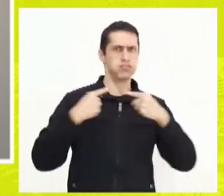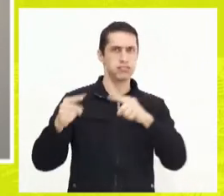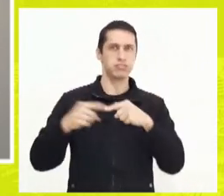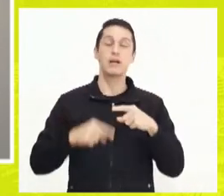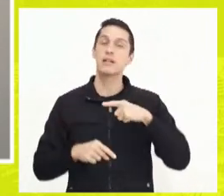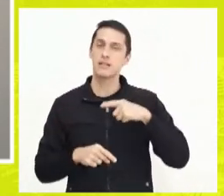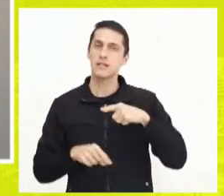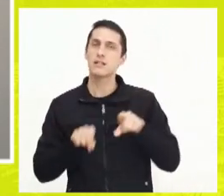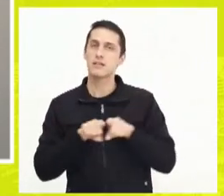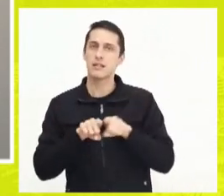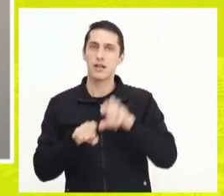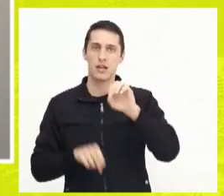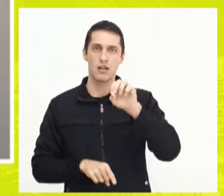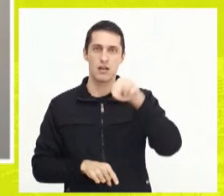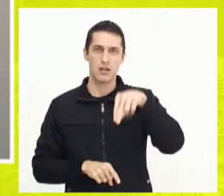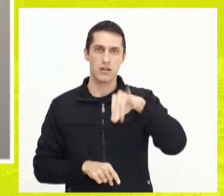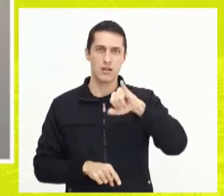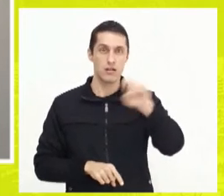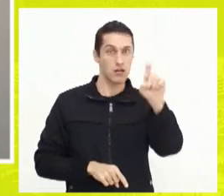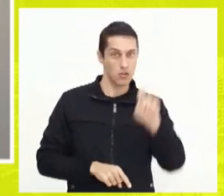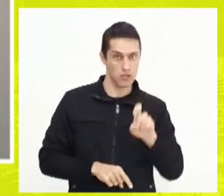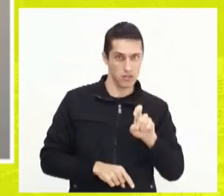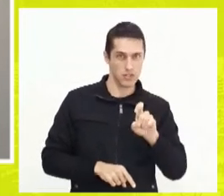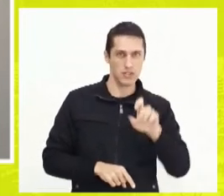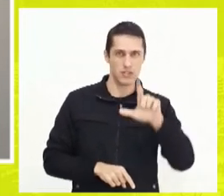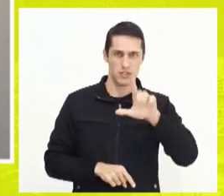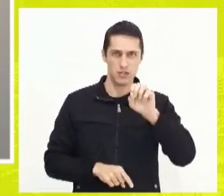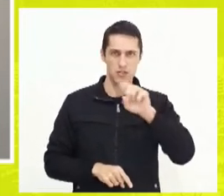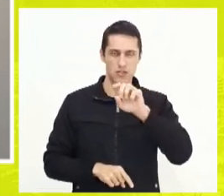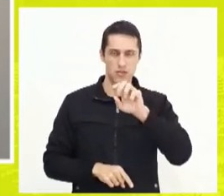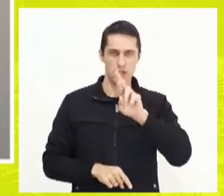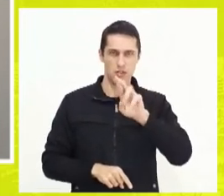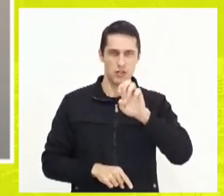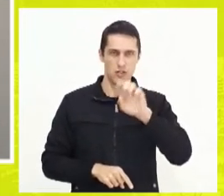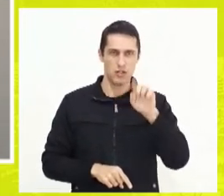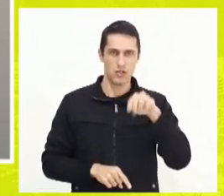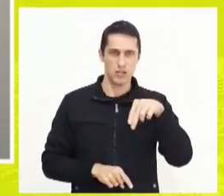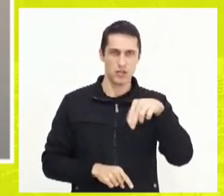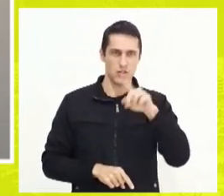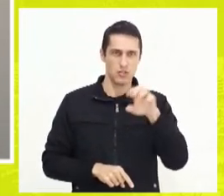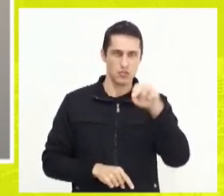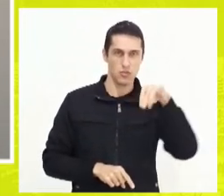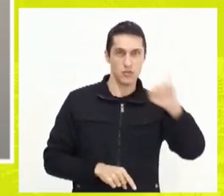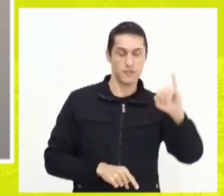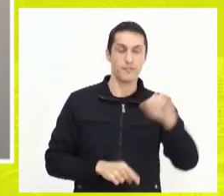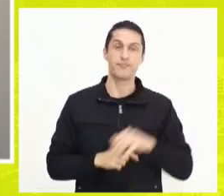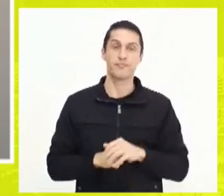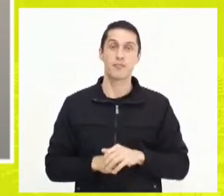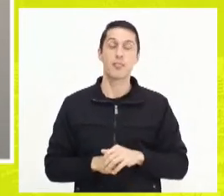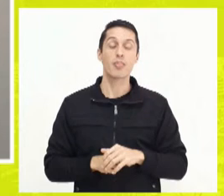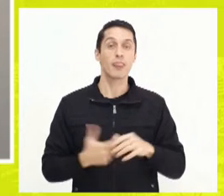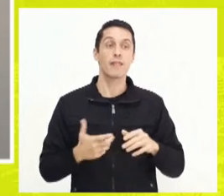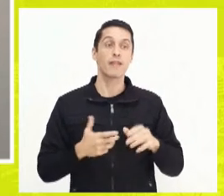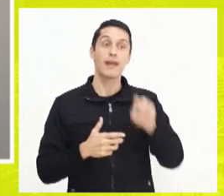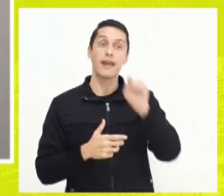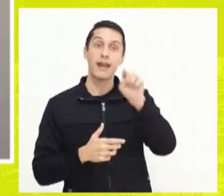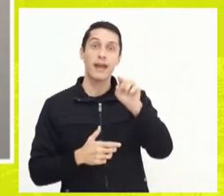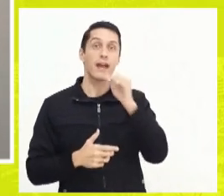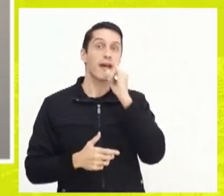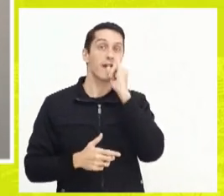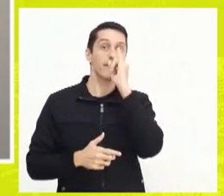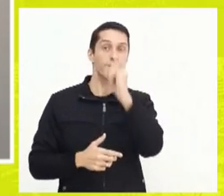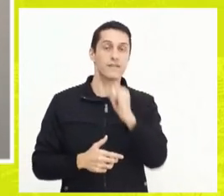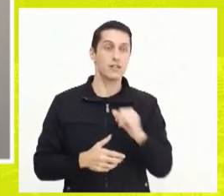unexplored zoning congressman supported this ad all reporters are going to make questions to our captain